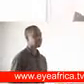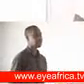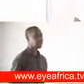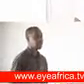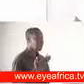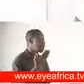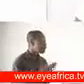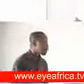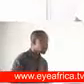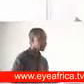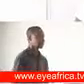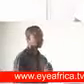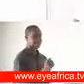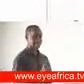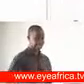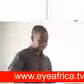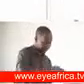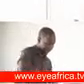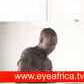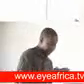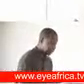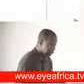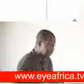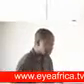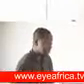From the writer's address which they share,